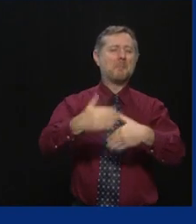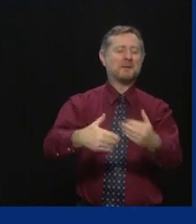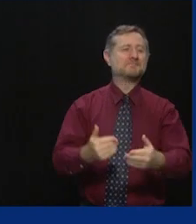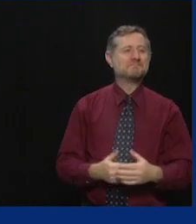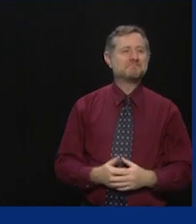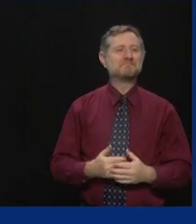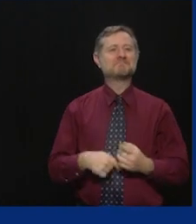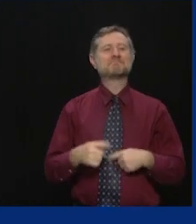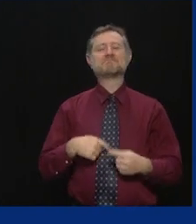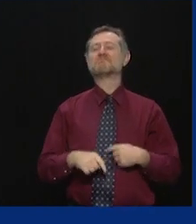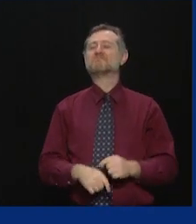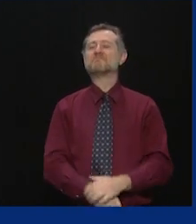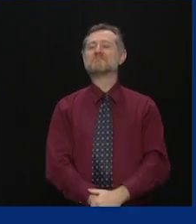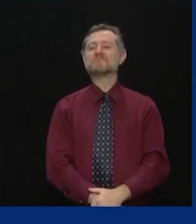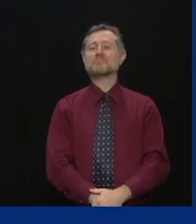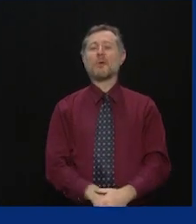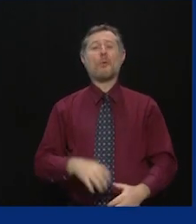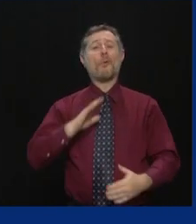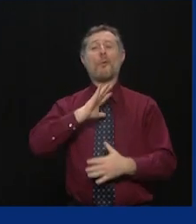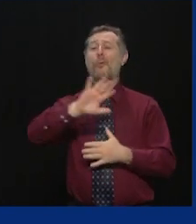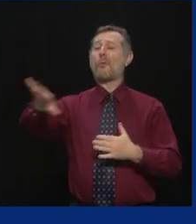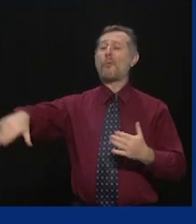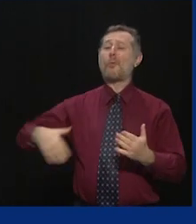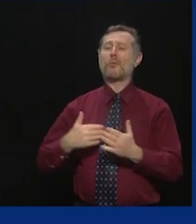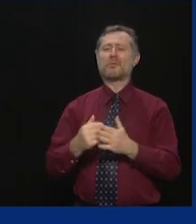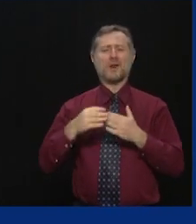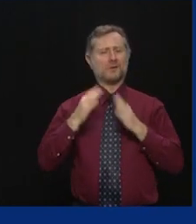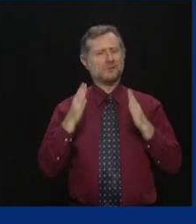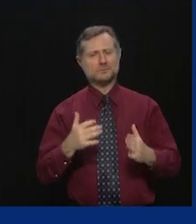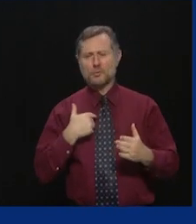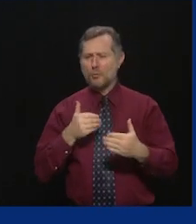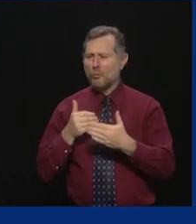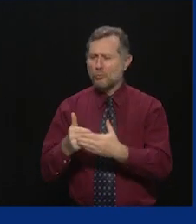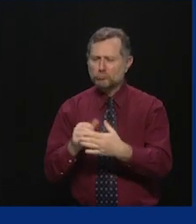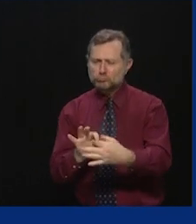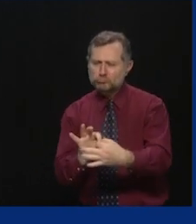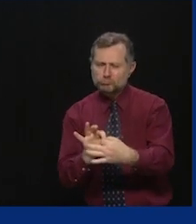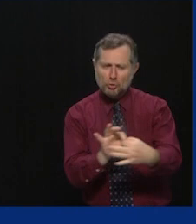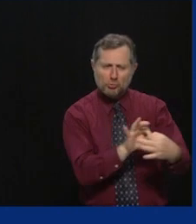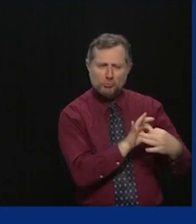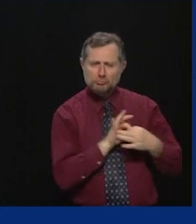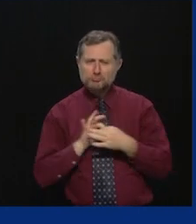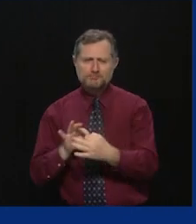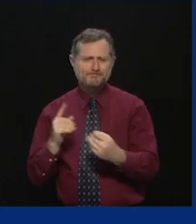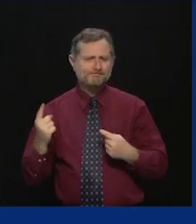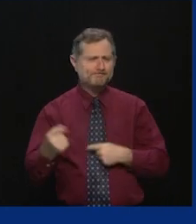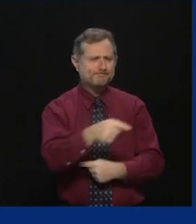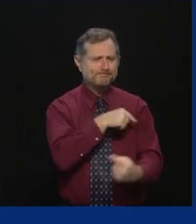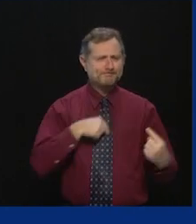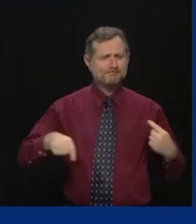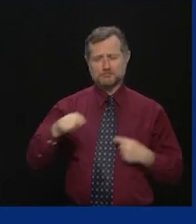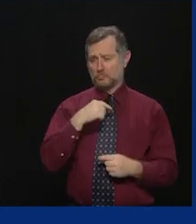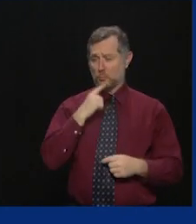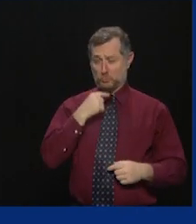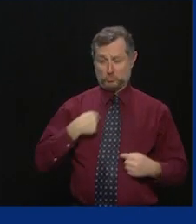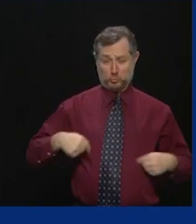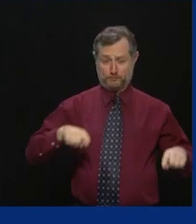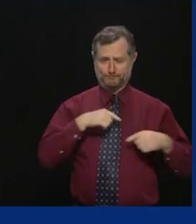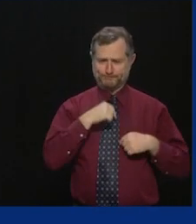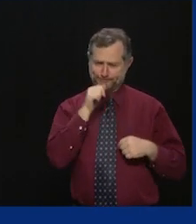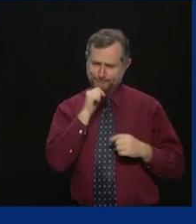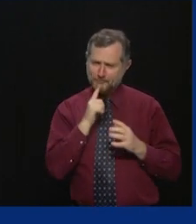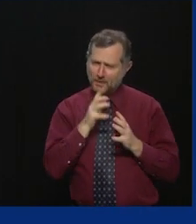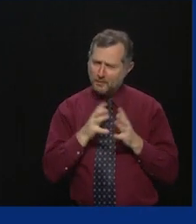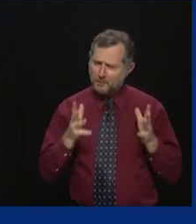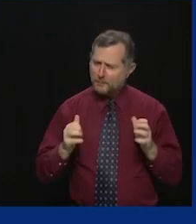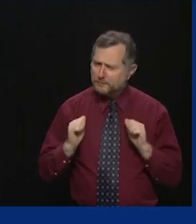the elected leaders that I've had such a close relationship, our county executive, Adam Ballo, we've been through a lot together, and your leadership,